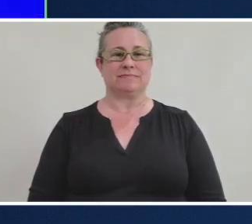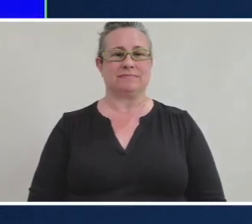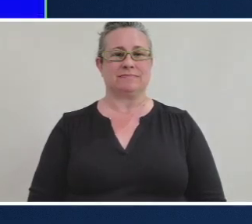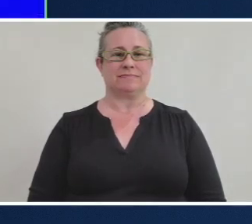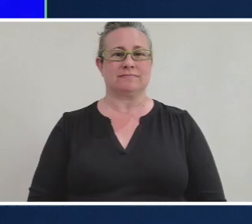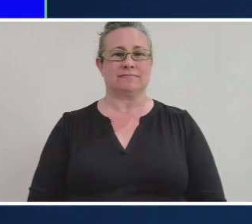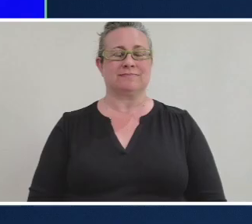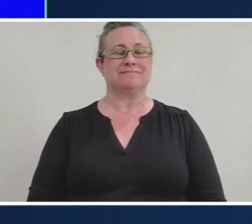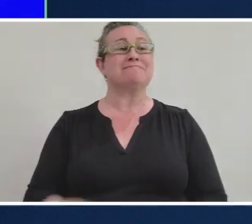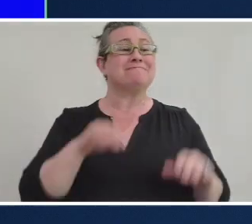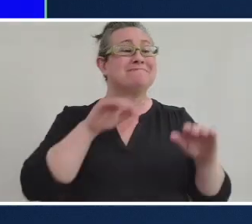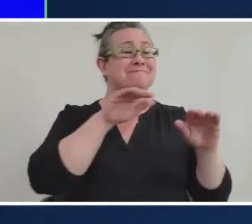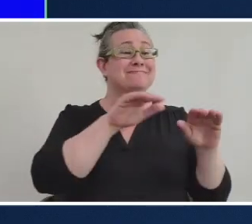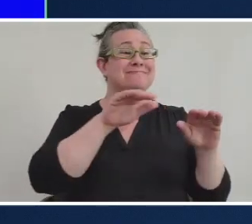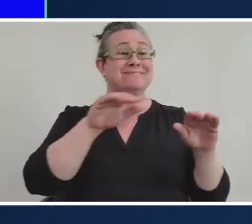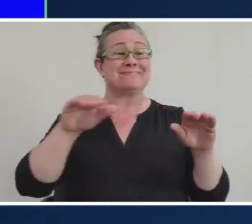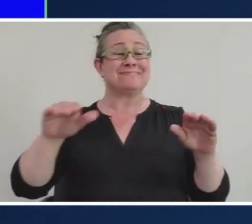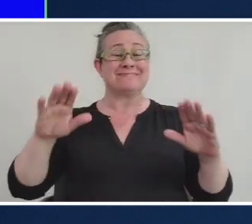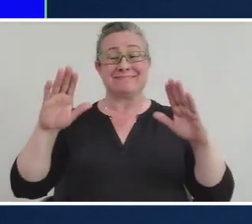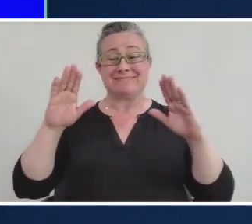May I have your attention, please?